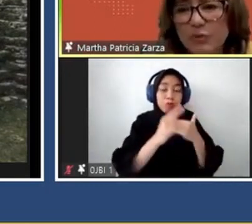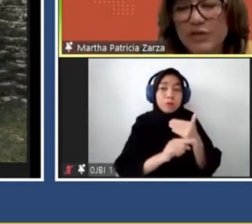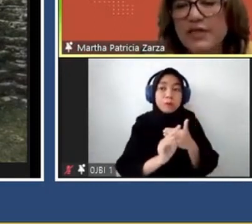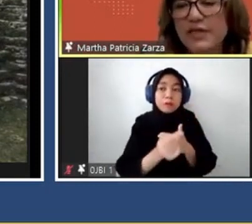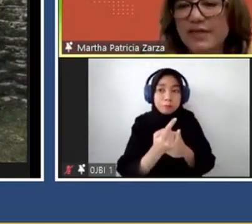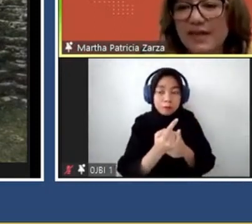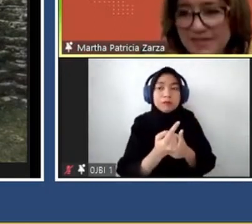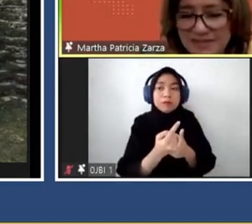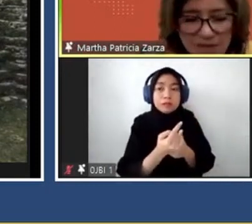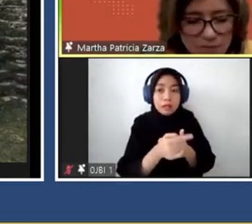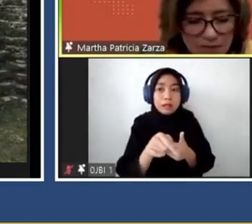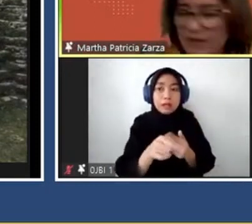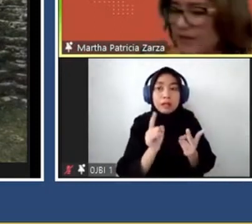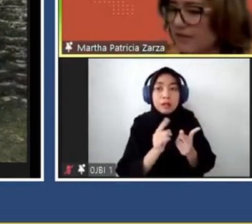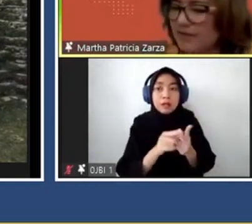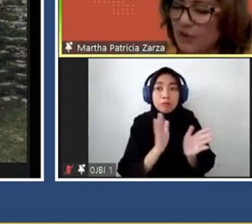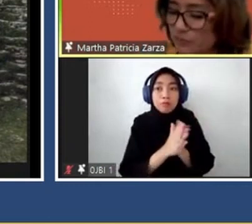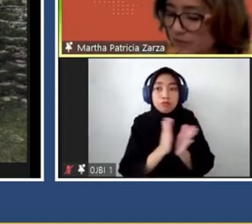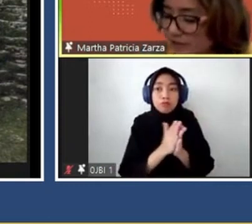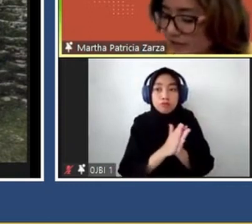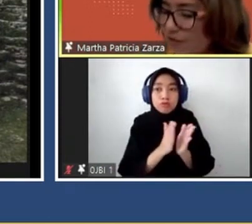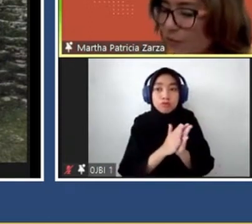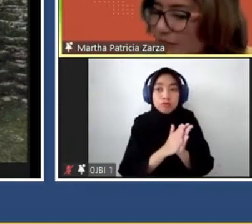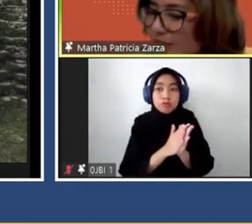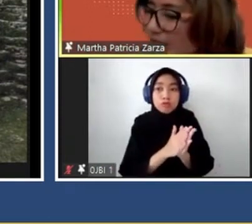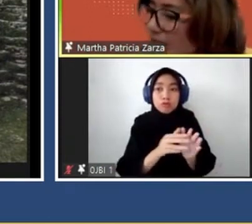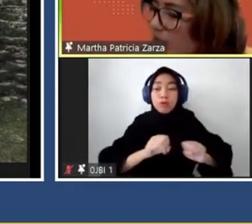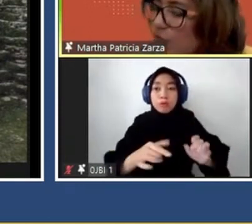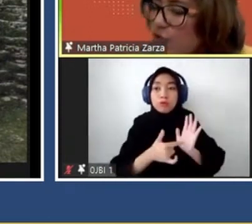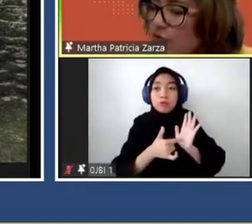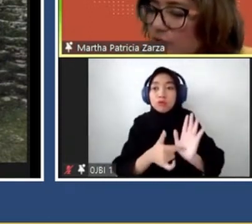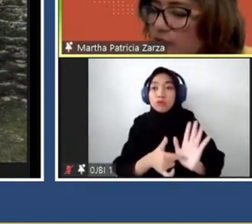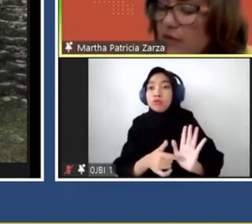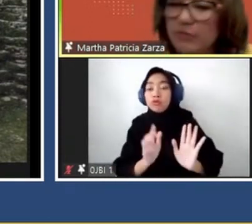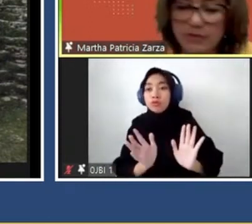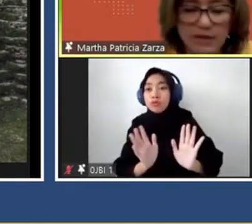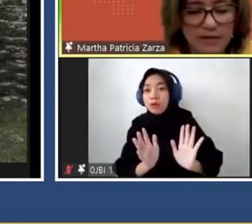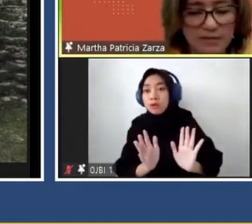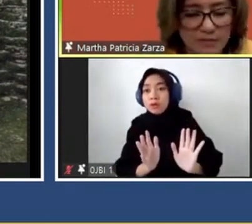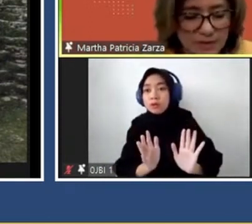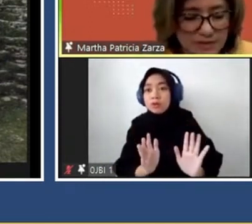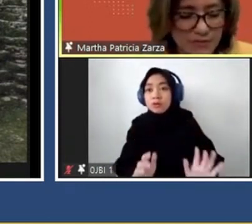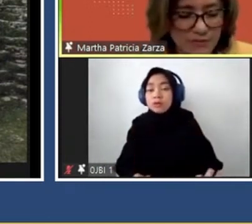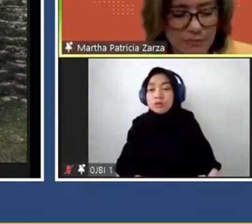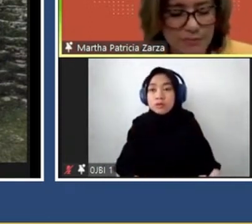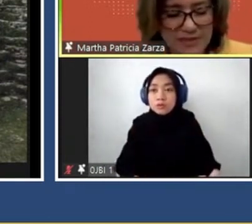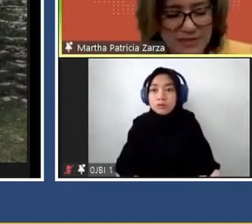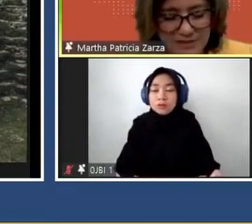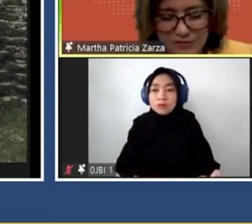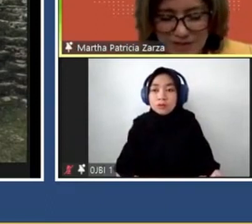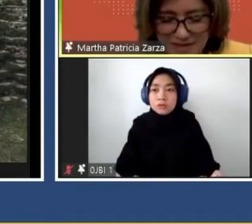project, the book, that is now out there, hopefully doing a good job letting know the rest of